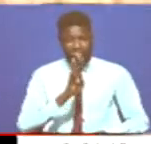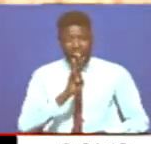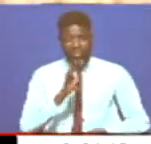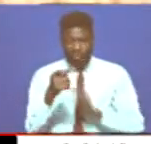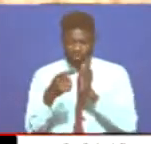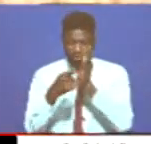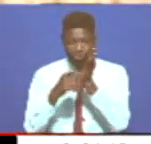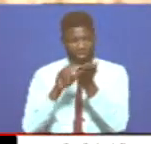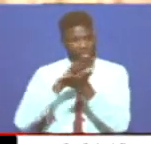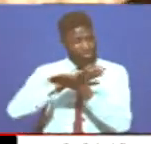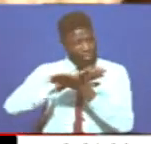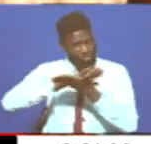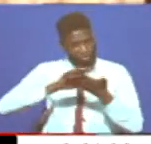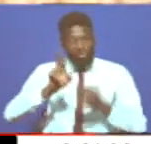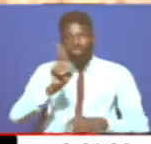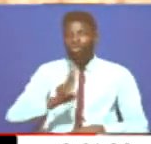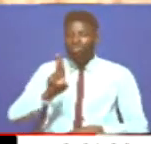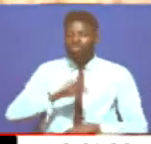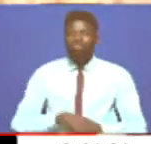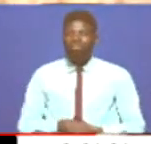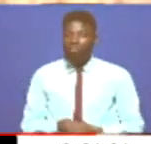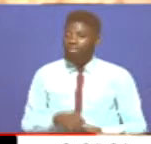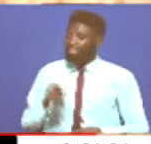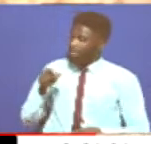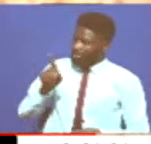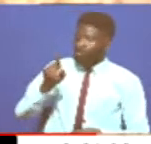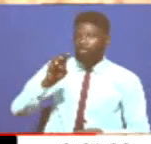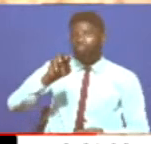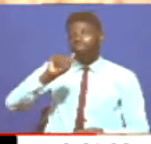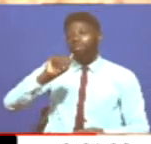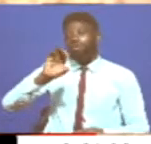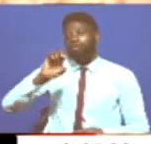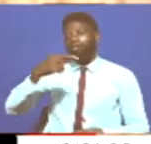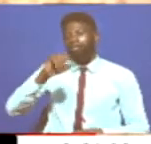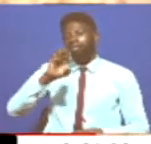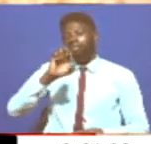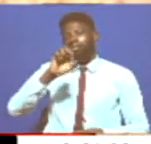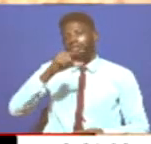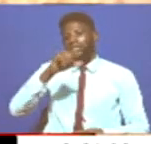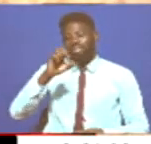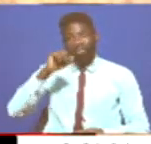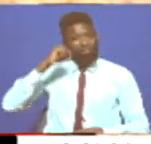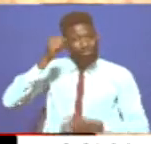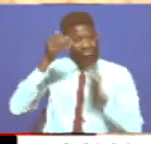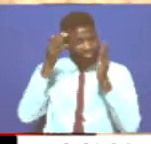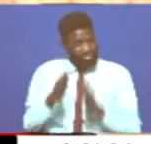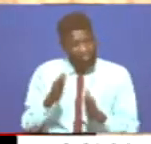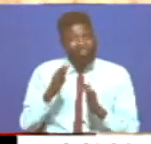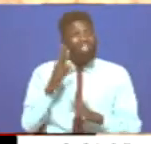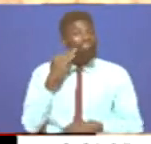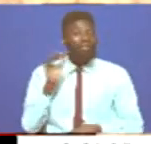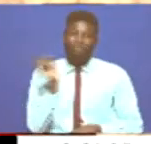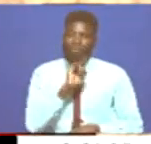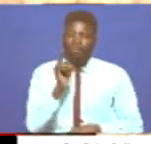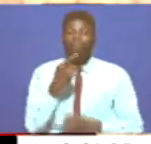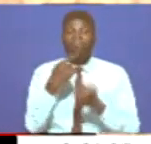sanifu. Mashage was not only a seasoned politician but also a consummate diplomat